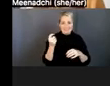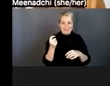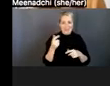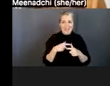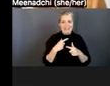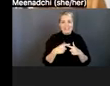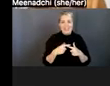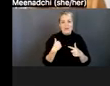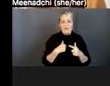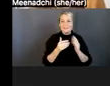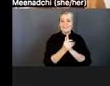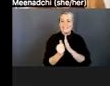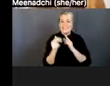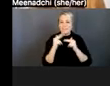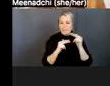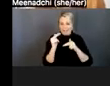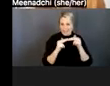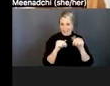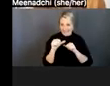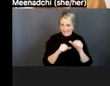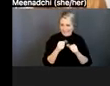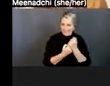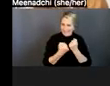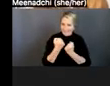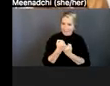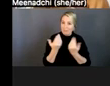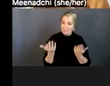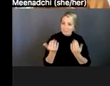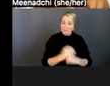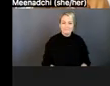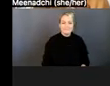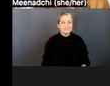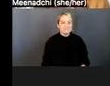we're skill building alongside each other.